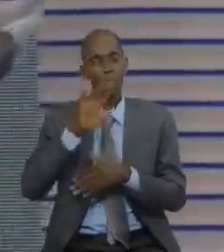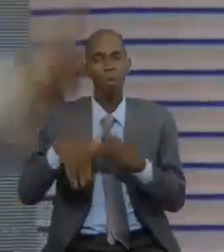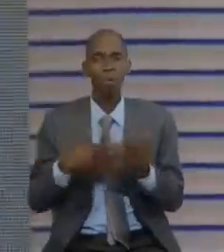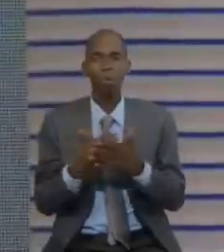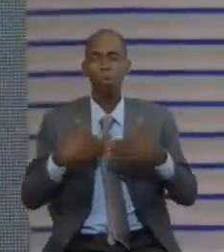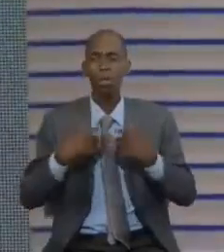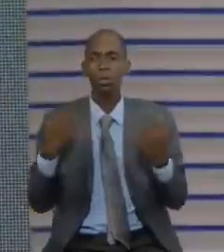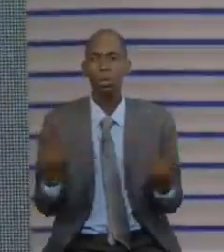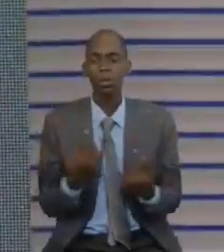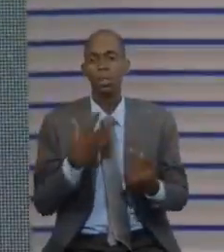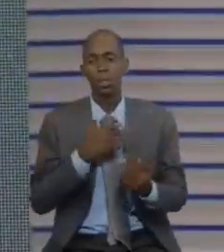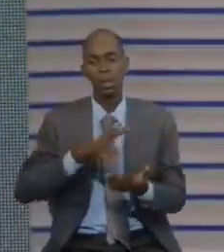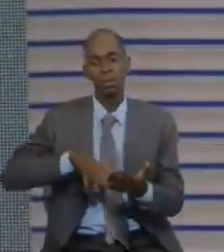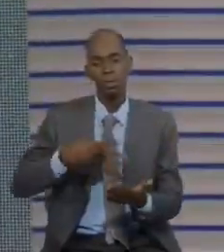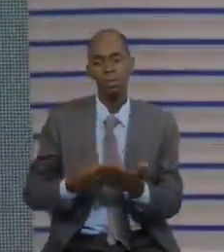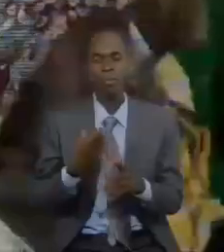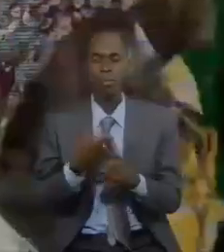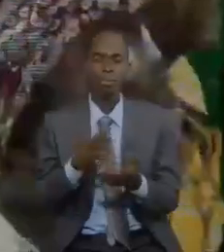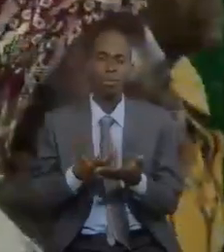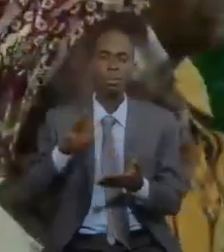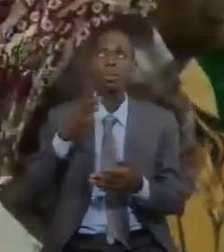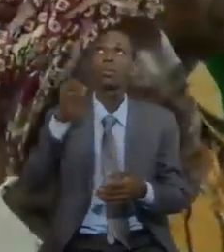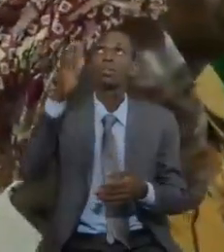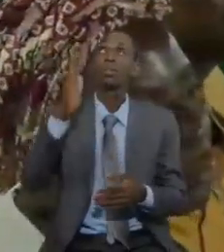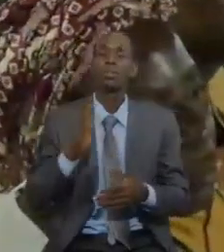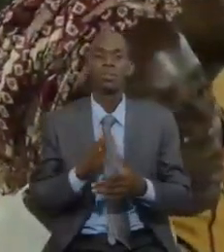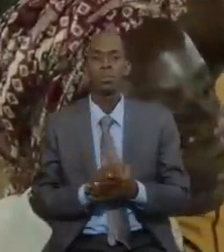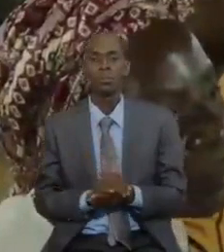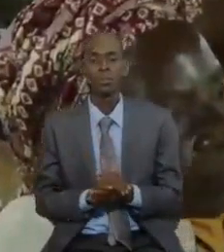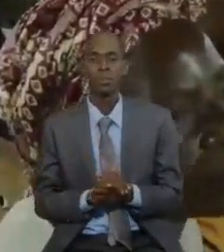come short of the glory of God.